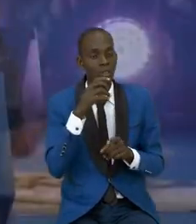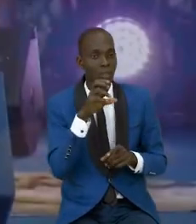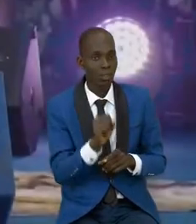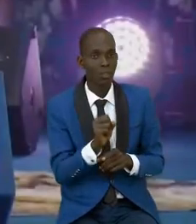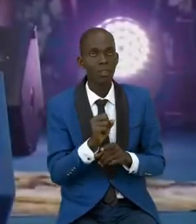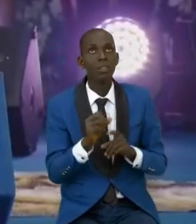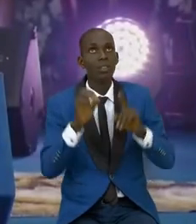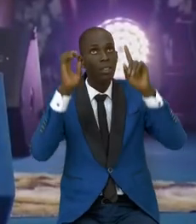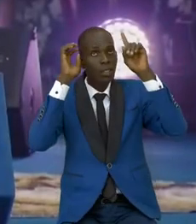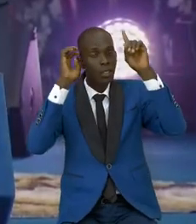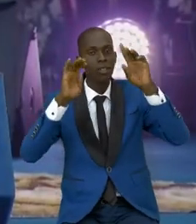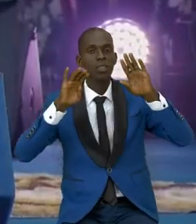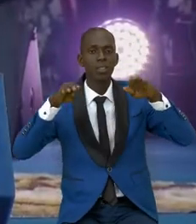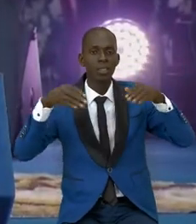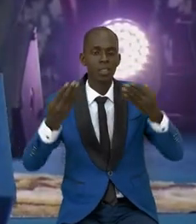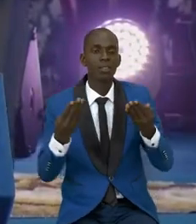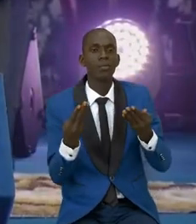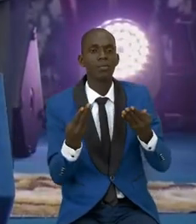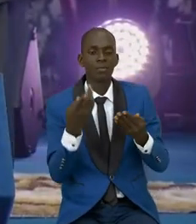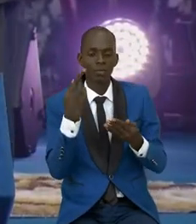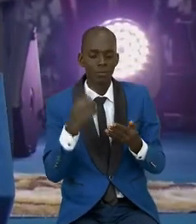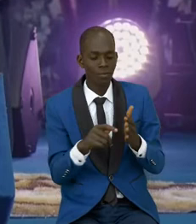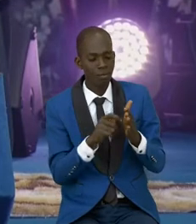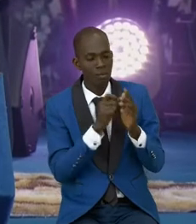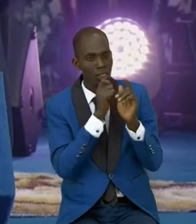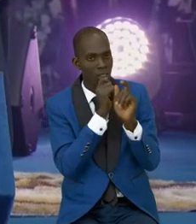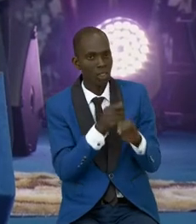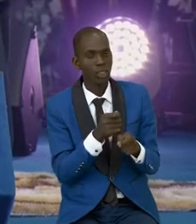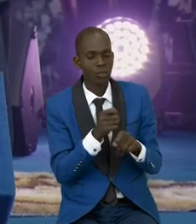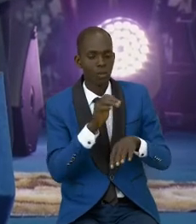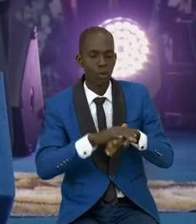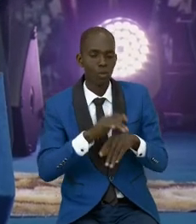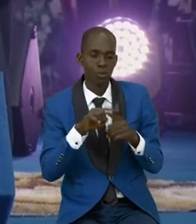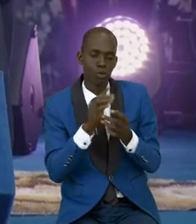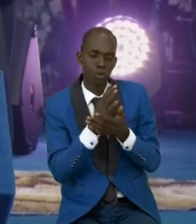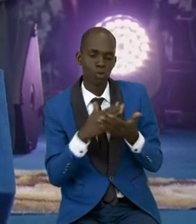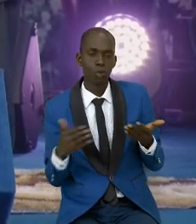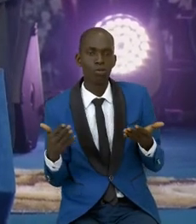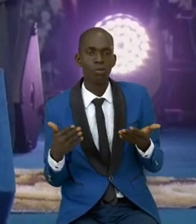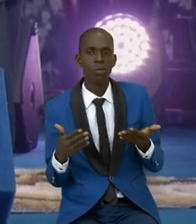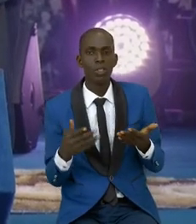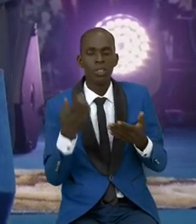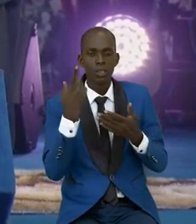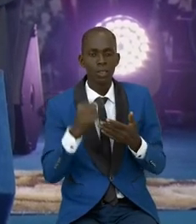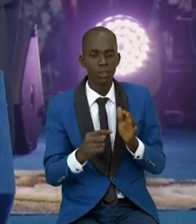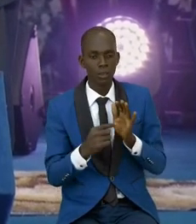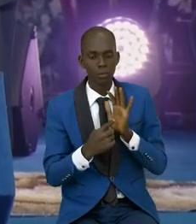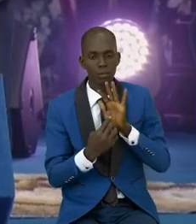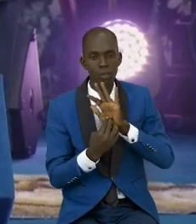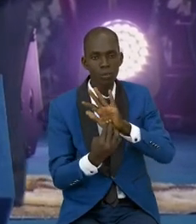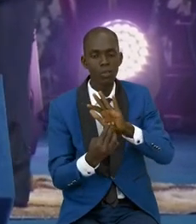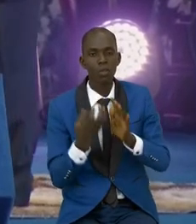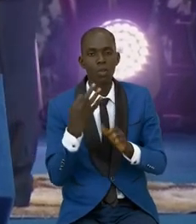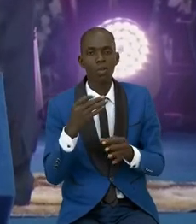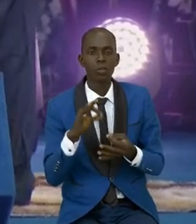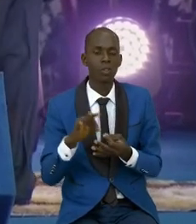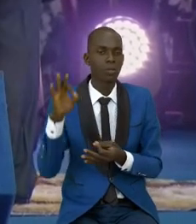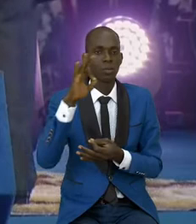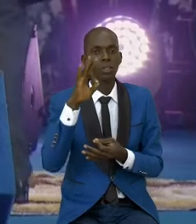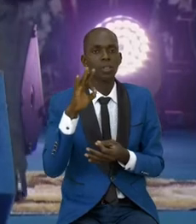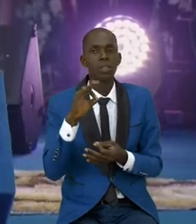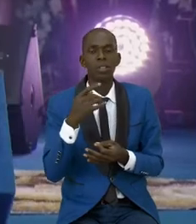gave the gift unto some, the manifestation of the Spirit. It says the word